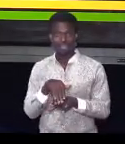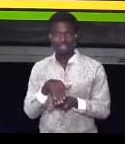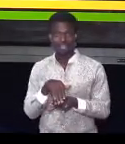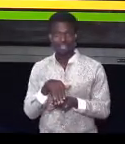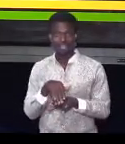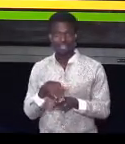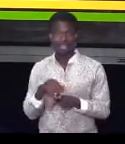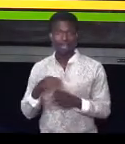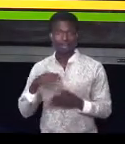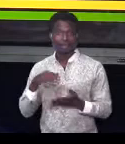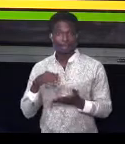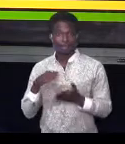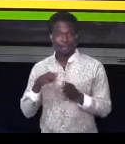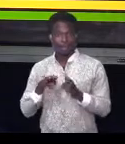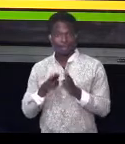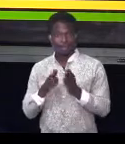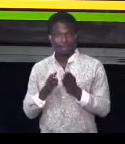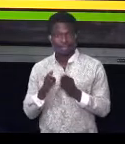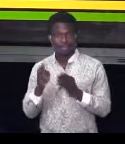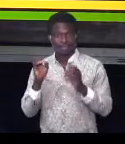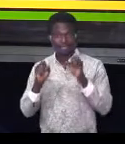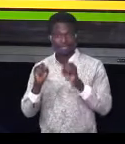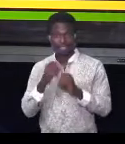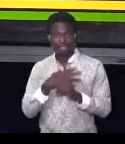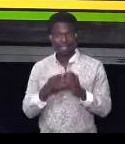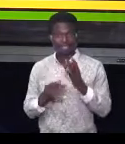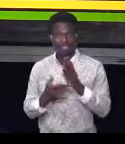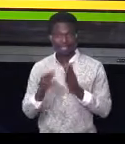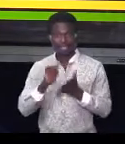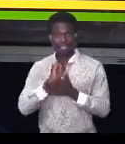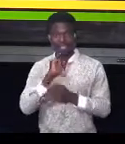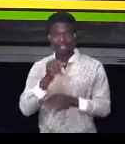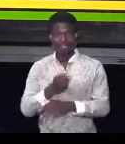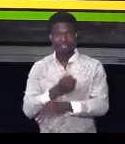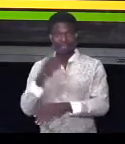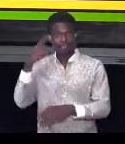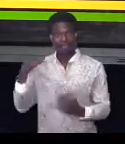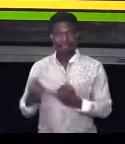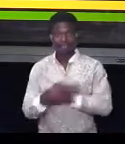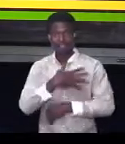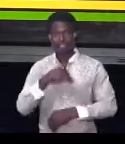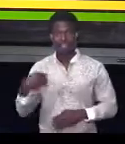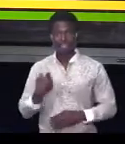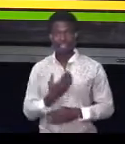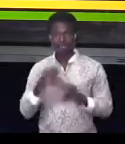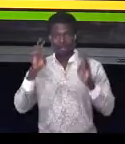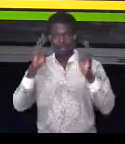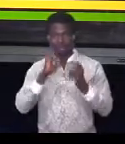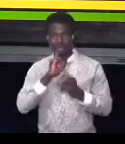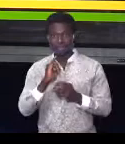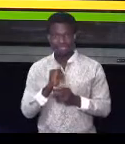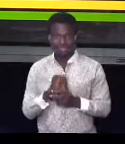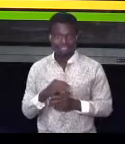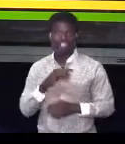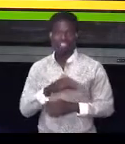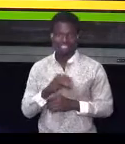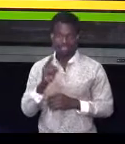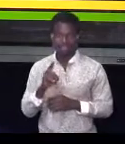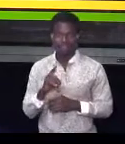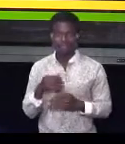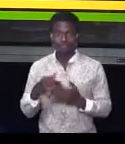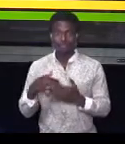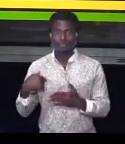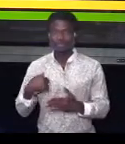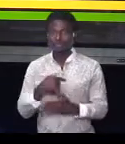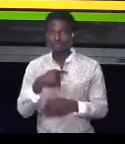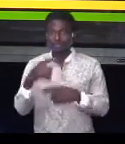at basic science and technology. That's the subject for today. And our topic for today is an interesting